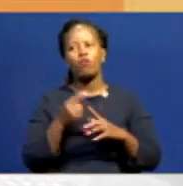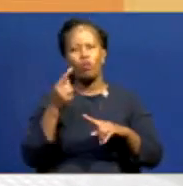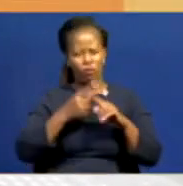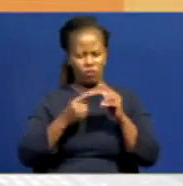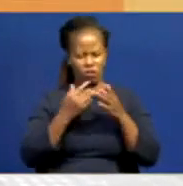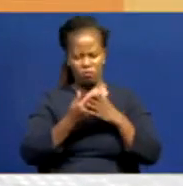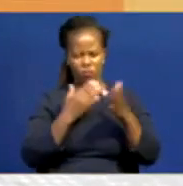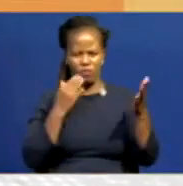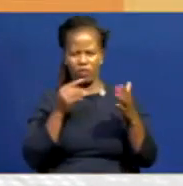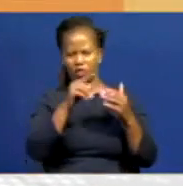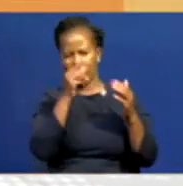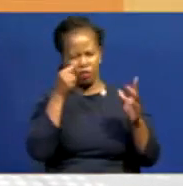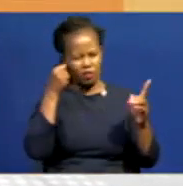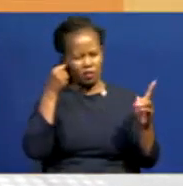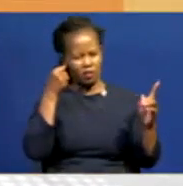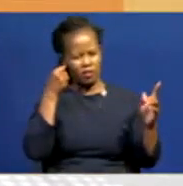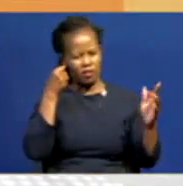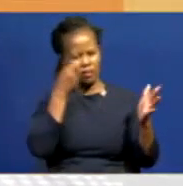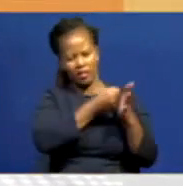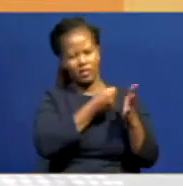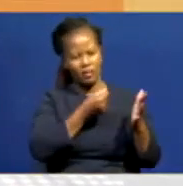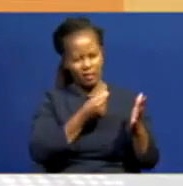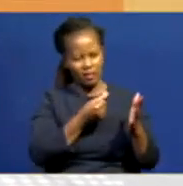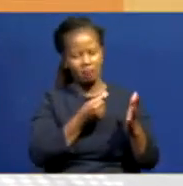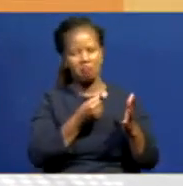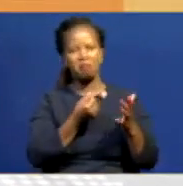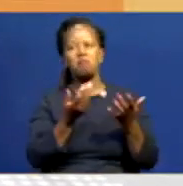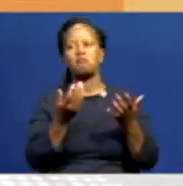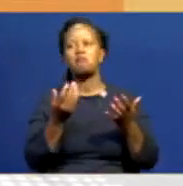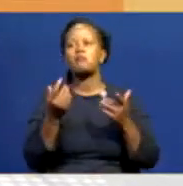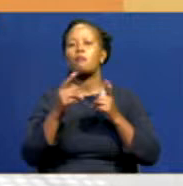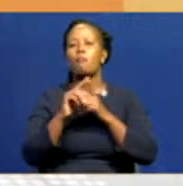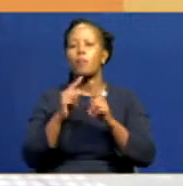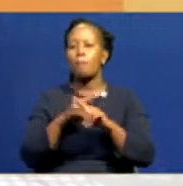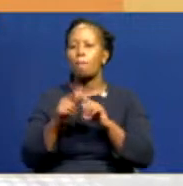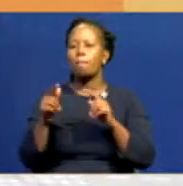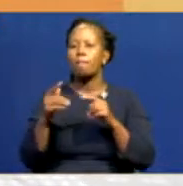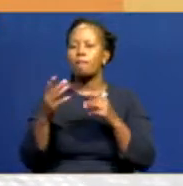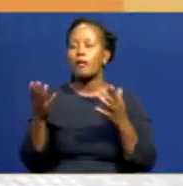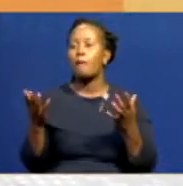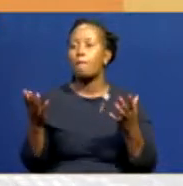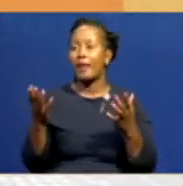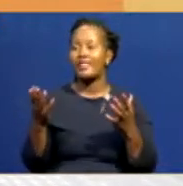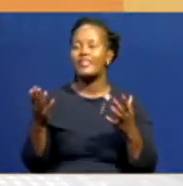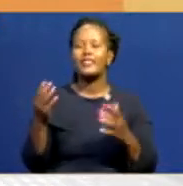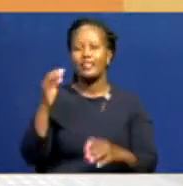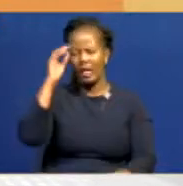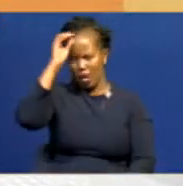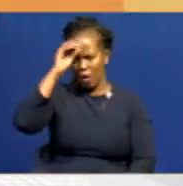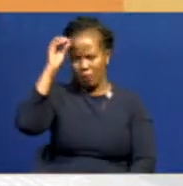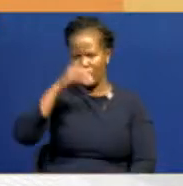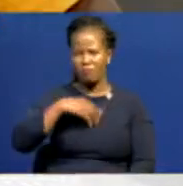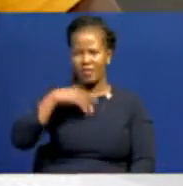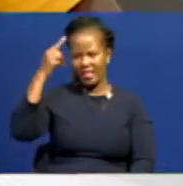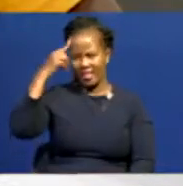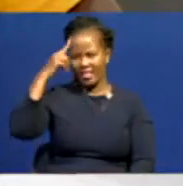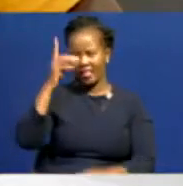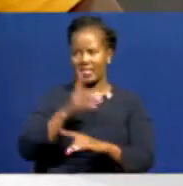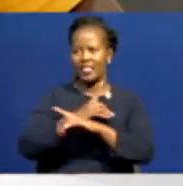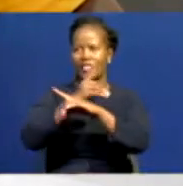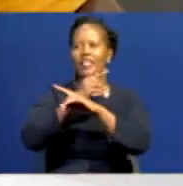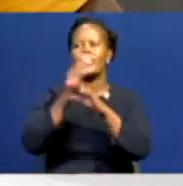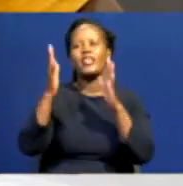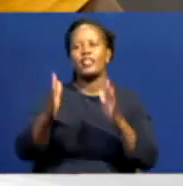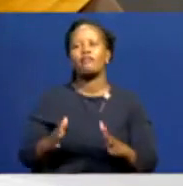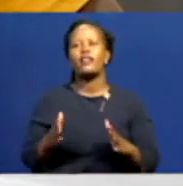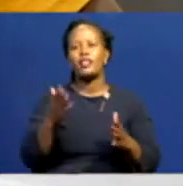was hit. Yes, but in my opinion, I feel that the defender maybe wanted just